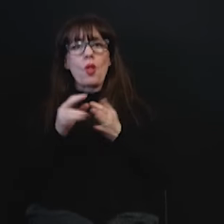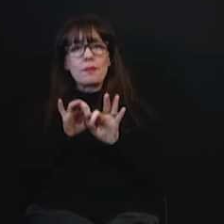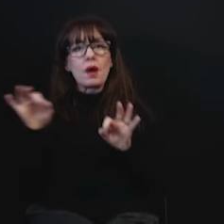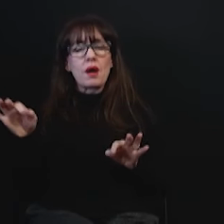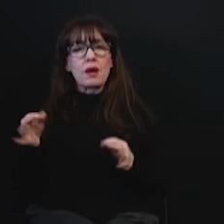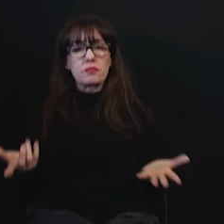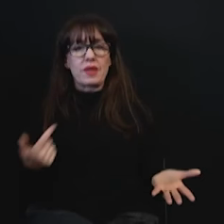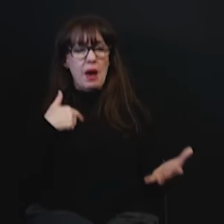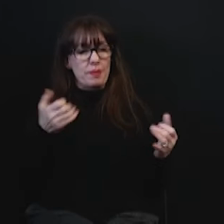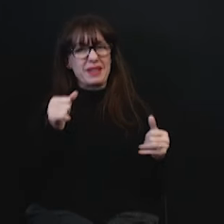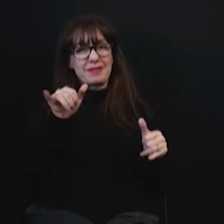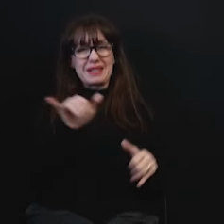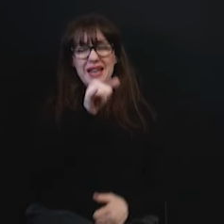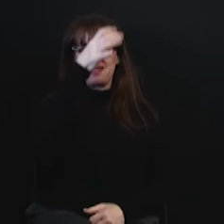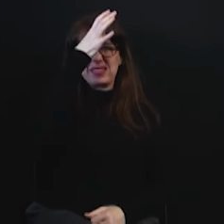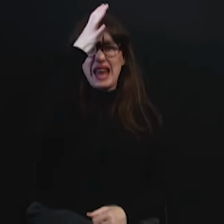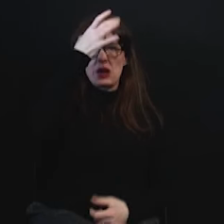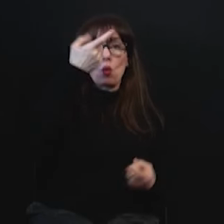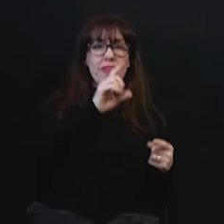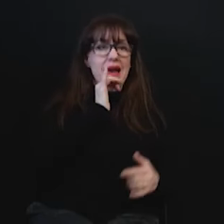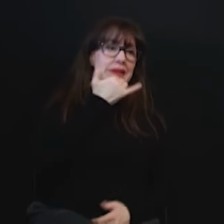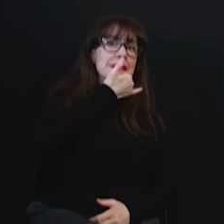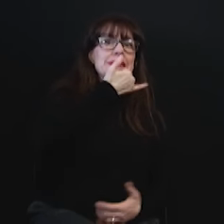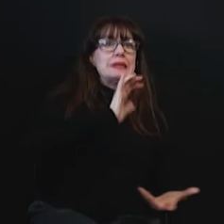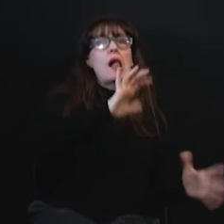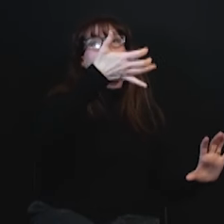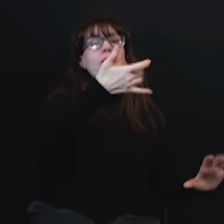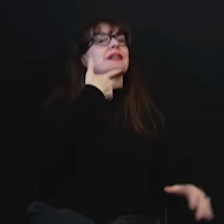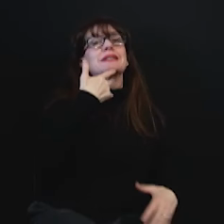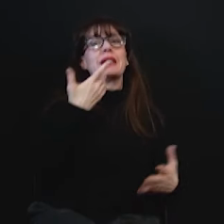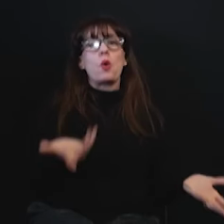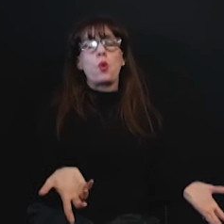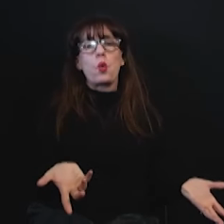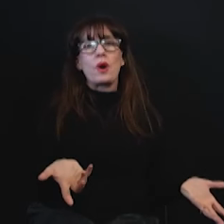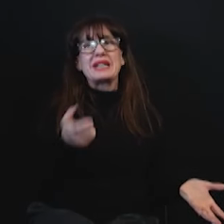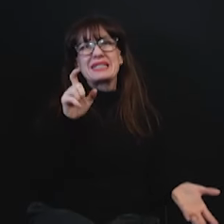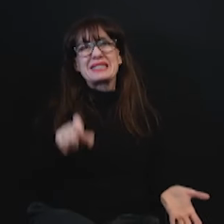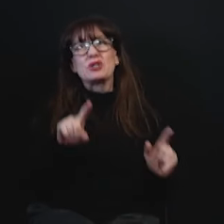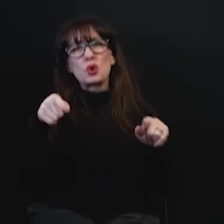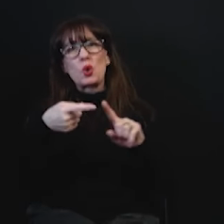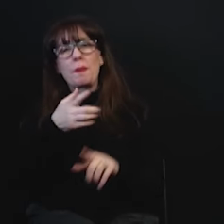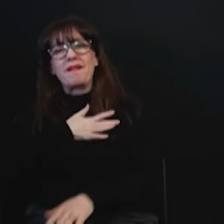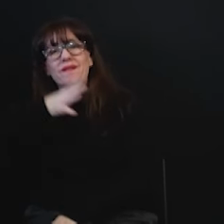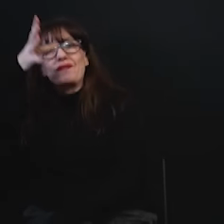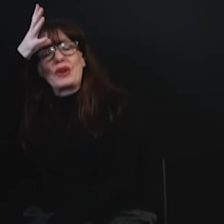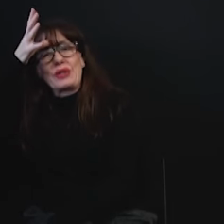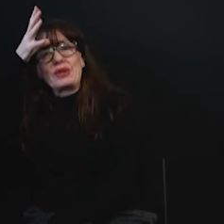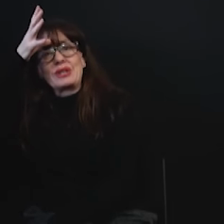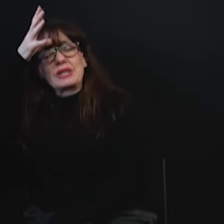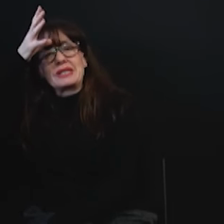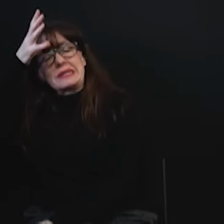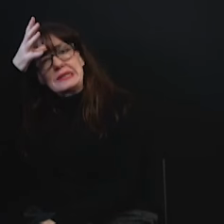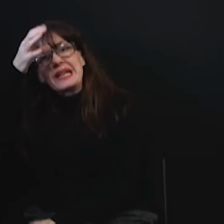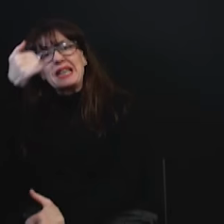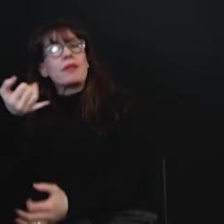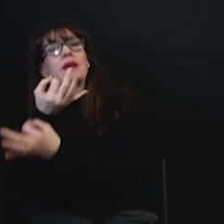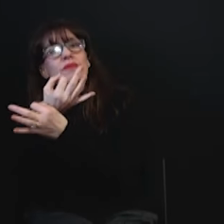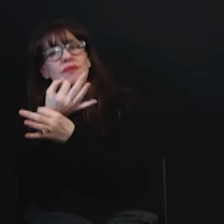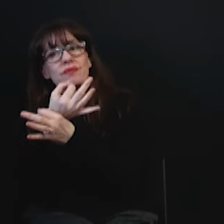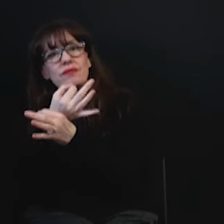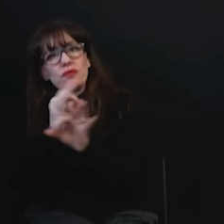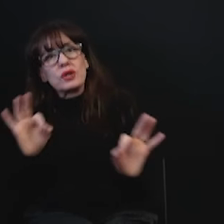I want to be the kind of dad that when my kids screw up, they say, I need to go to my father. Not that I'm afraid to